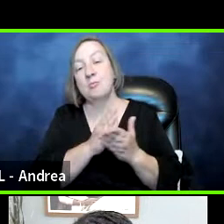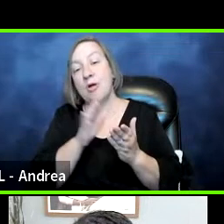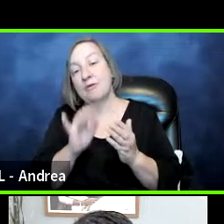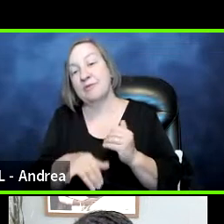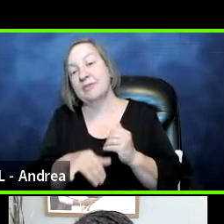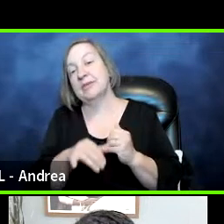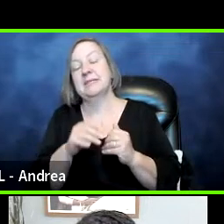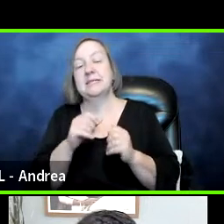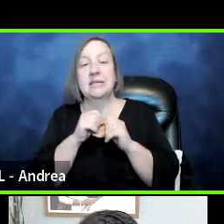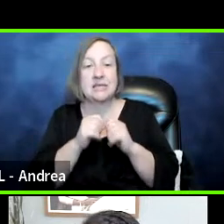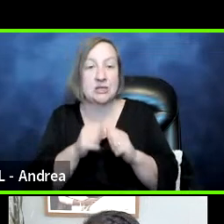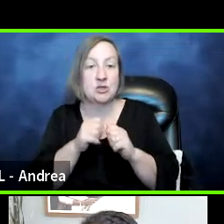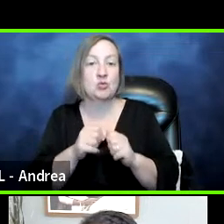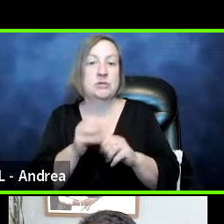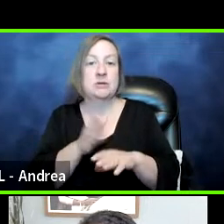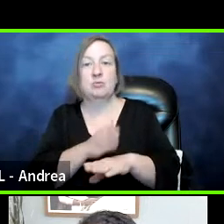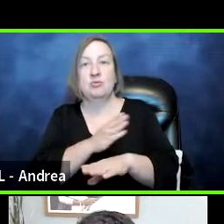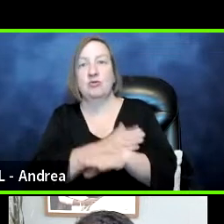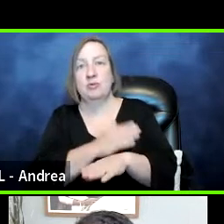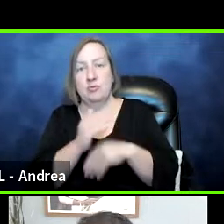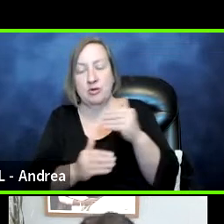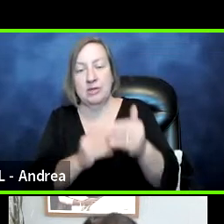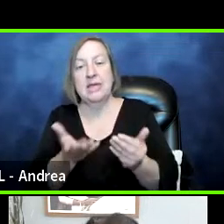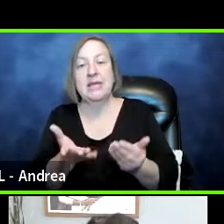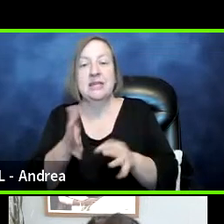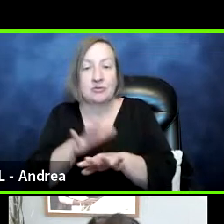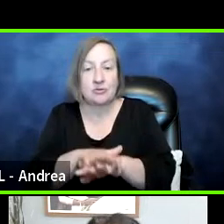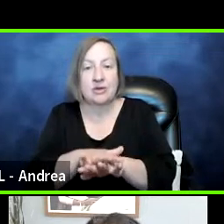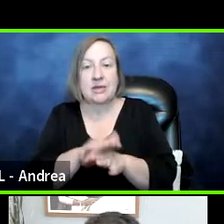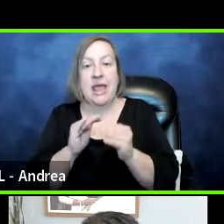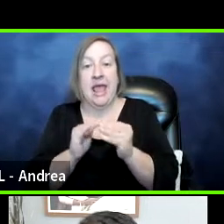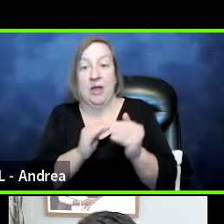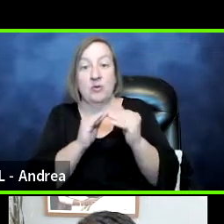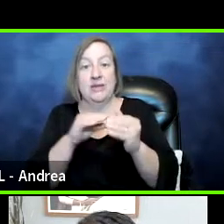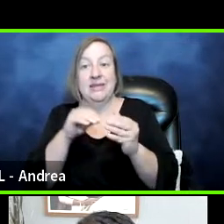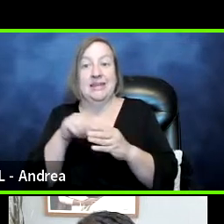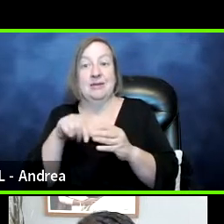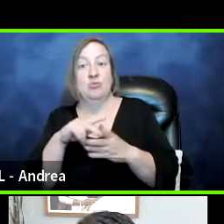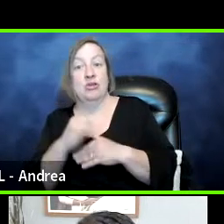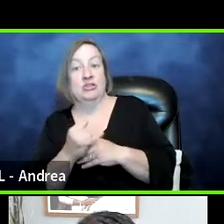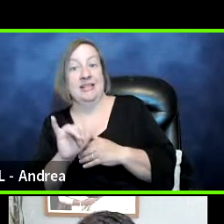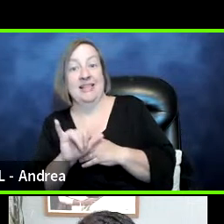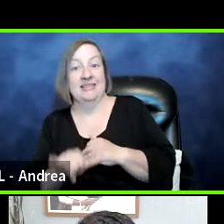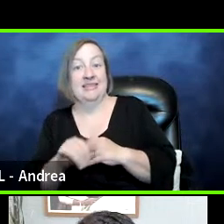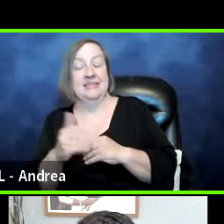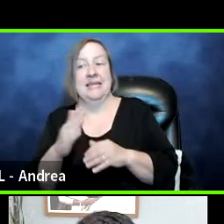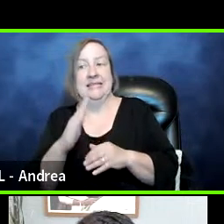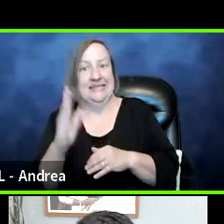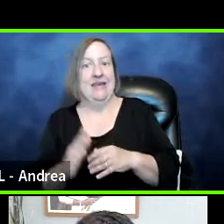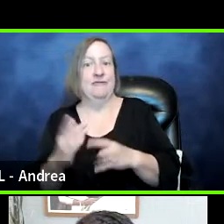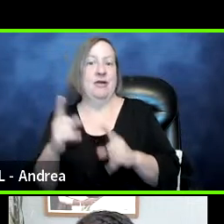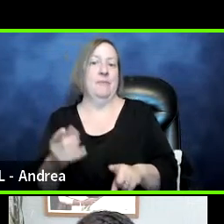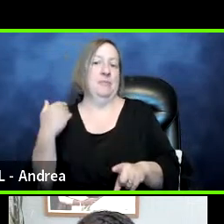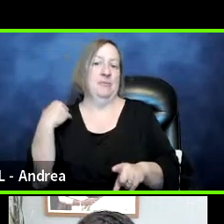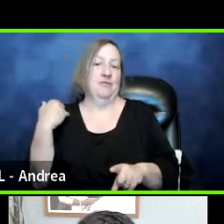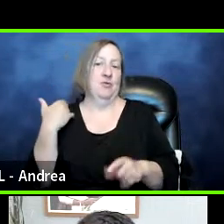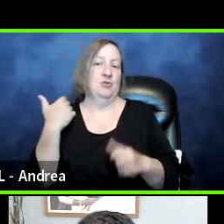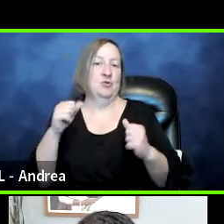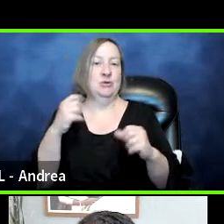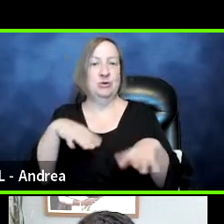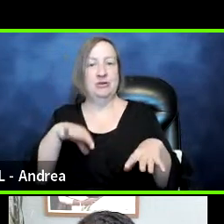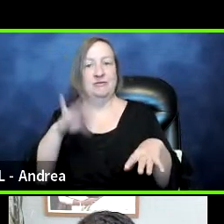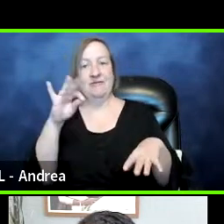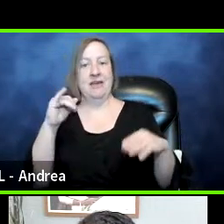improvement process. Integrating equity into a mega project has never been done before. And so we're trying to strike that delicate balance